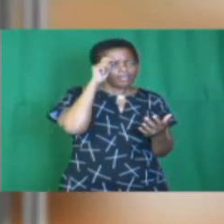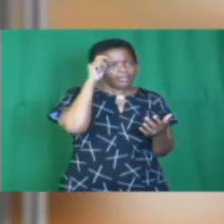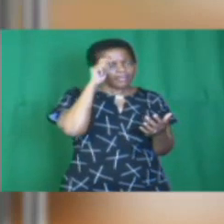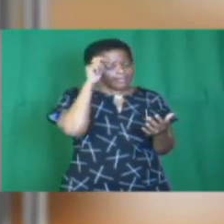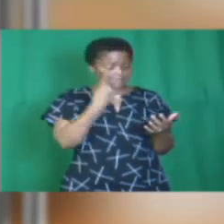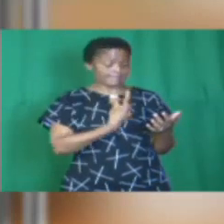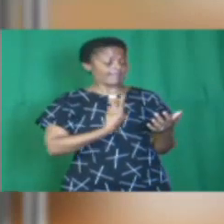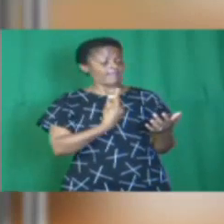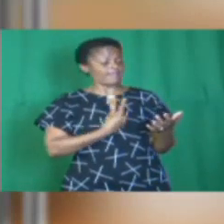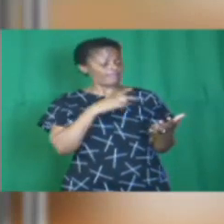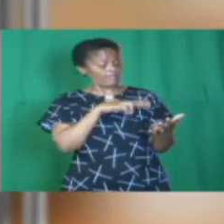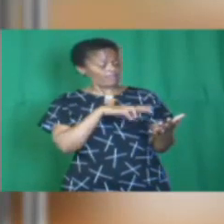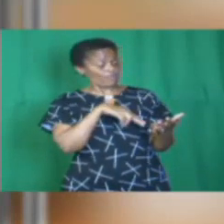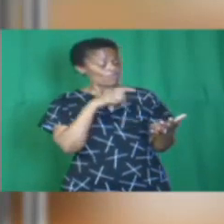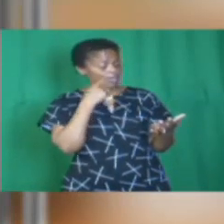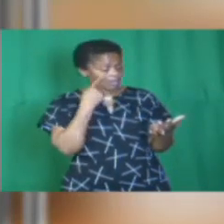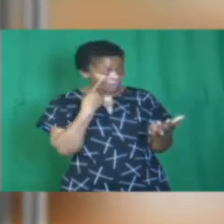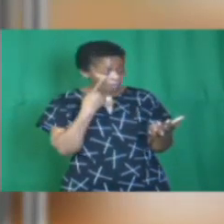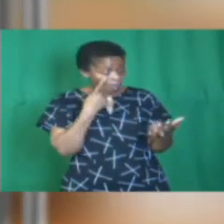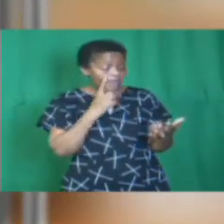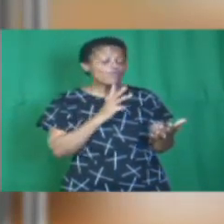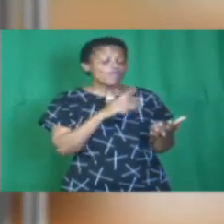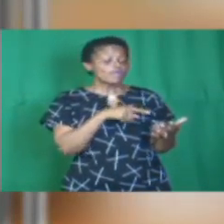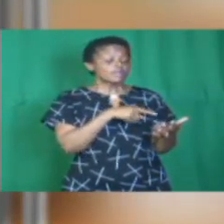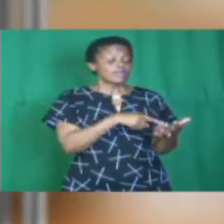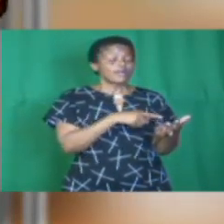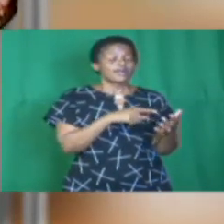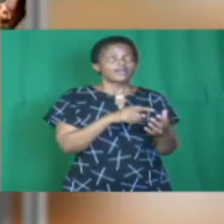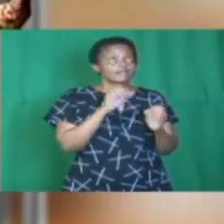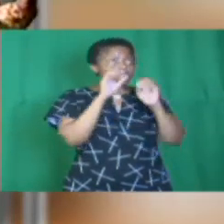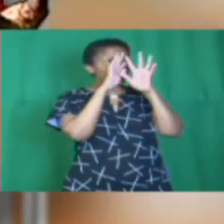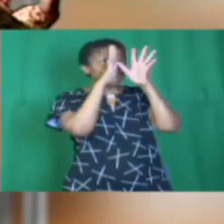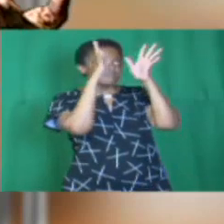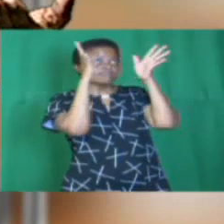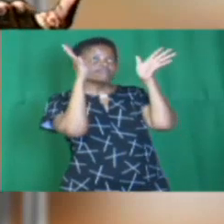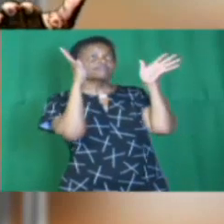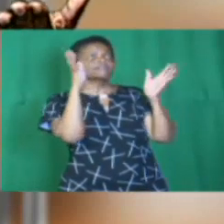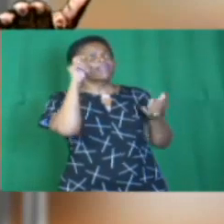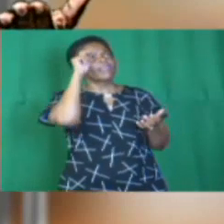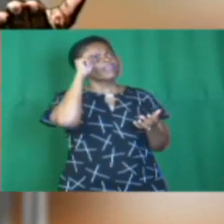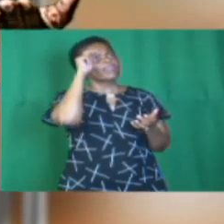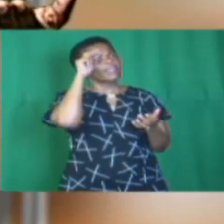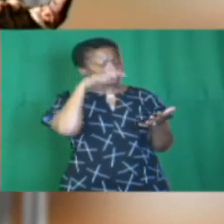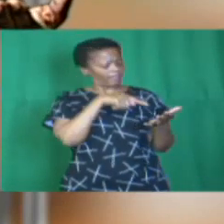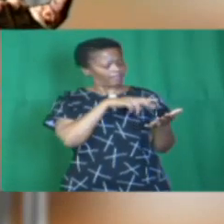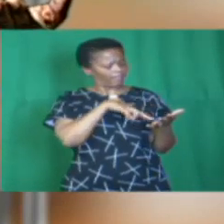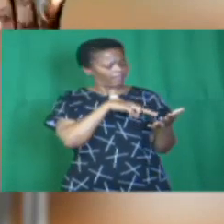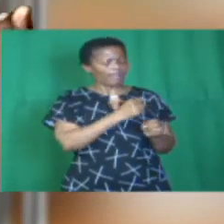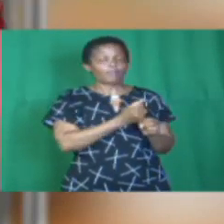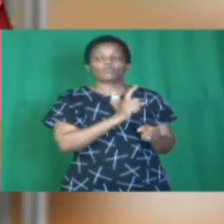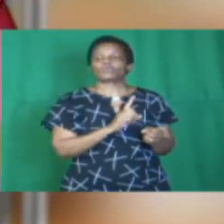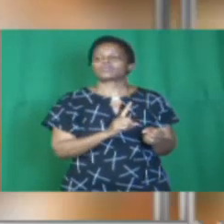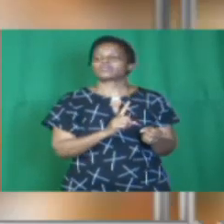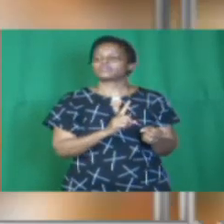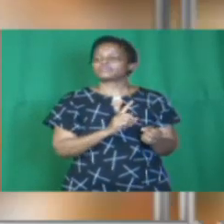paint pictures. The writer is able to use his or her imagination to picture what you are saying. Okay.